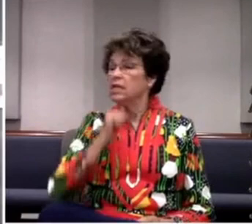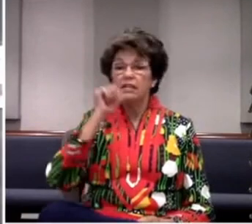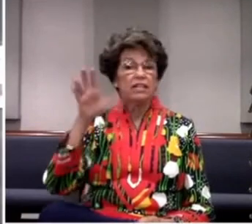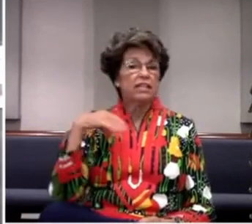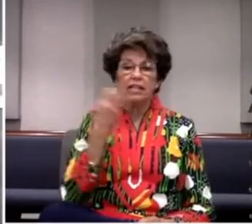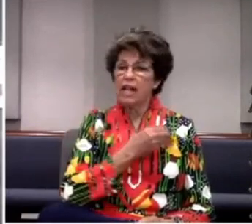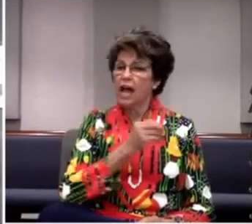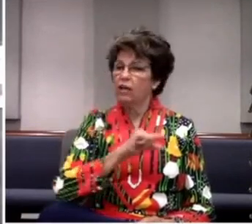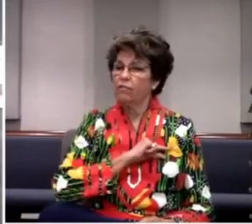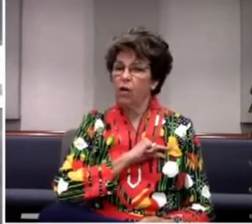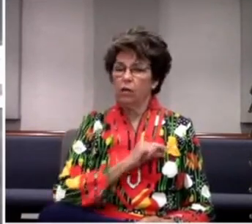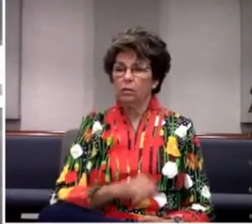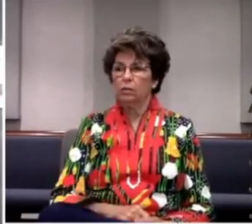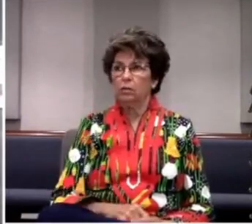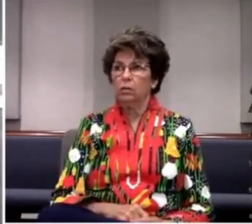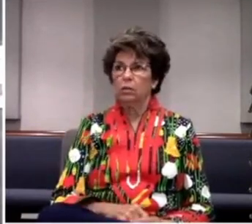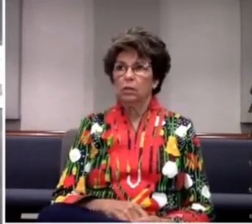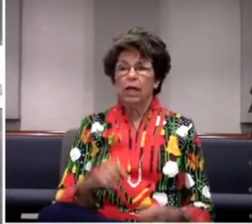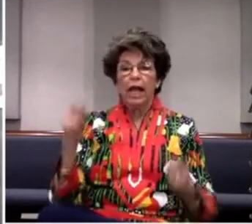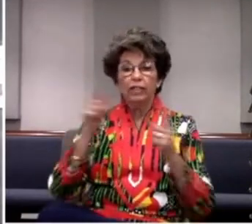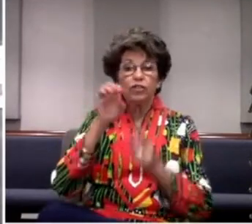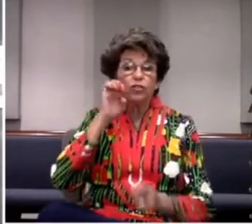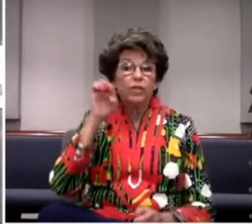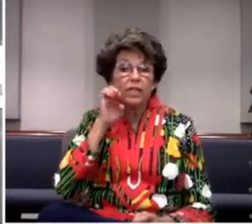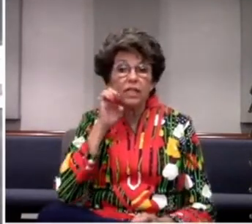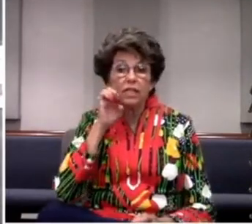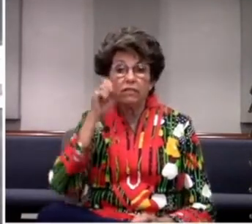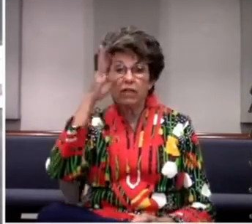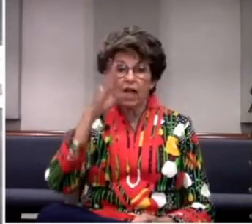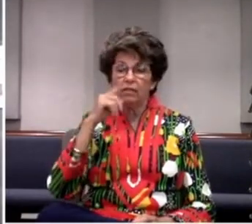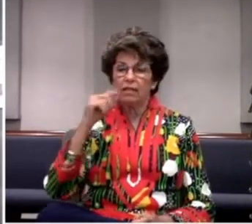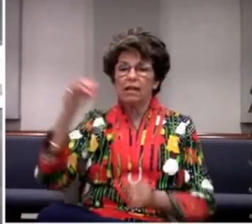Unto the woman he said, I will greatly multiply thy sorrow.